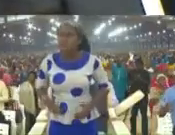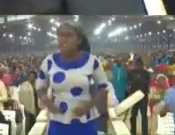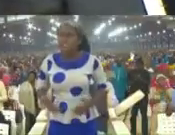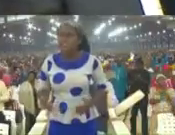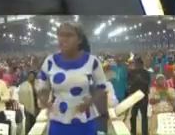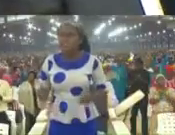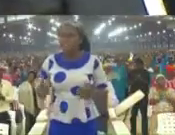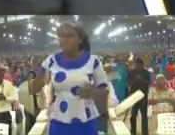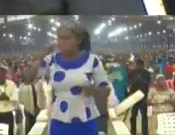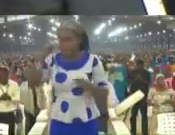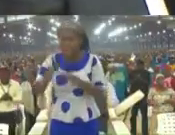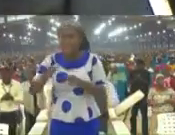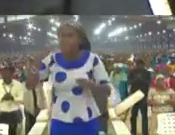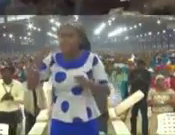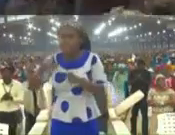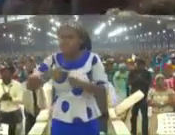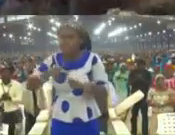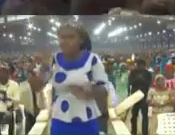Remember me tonight.